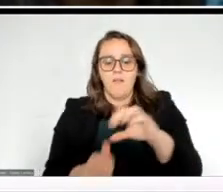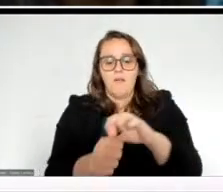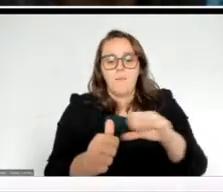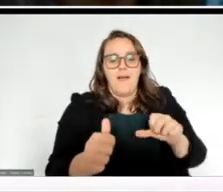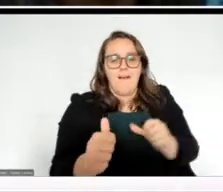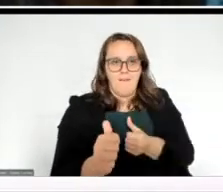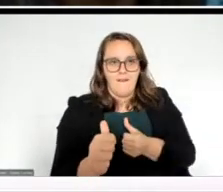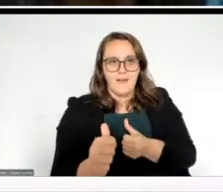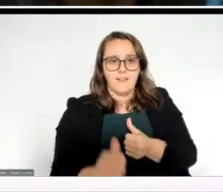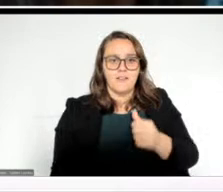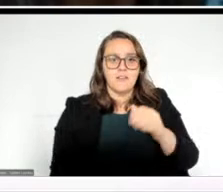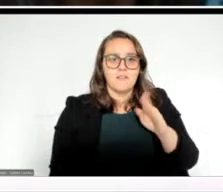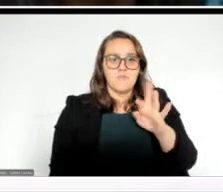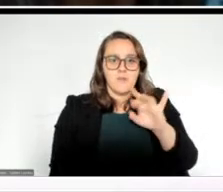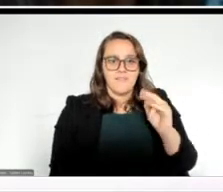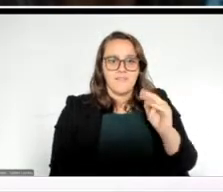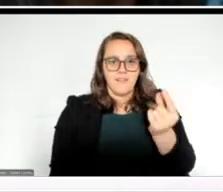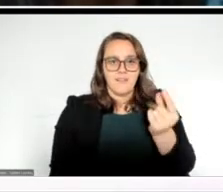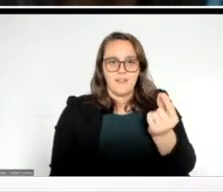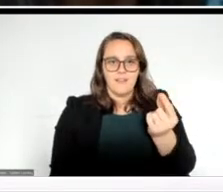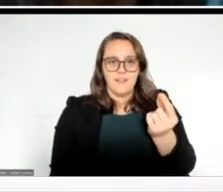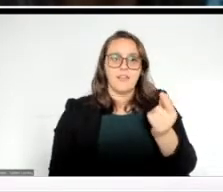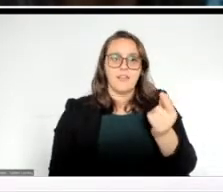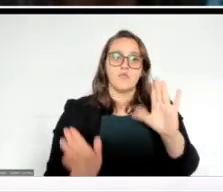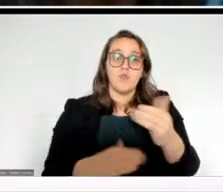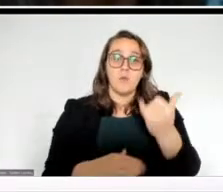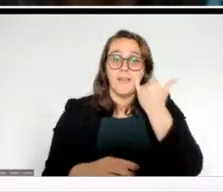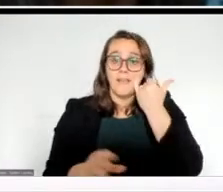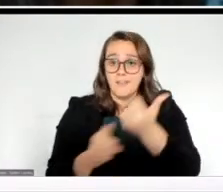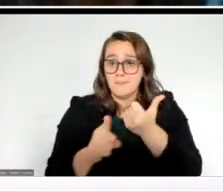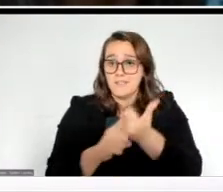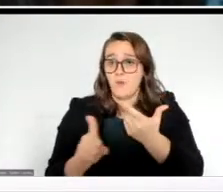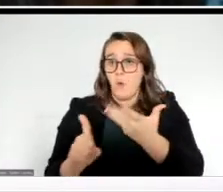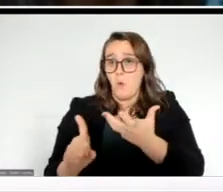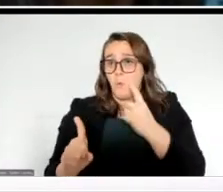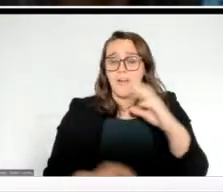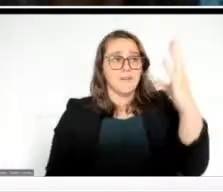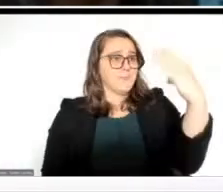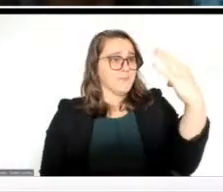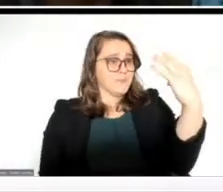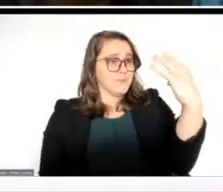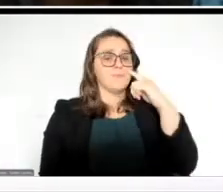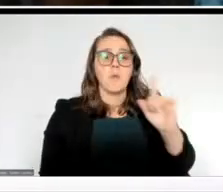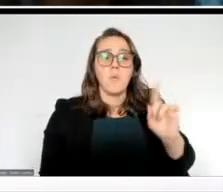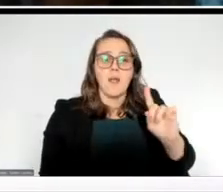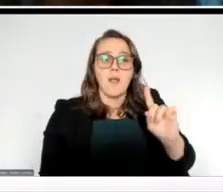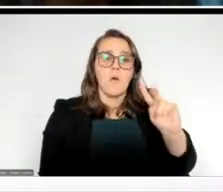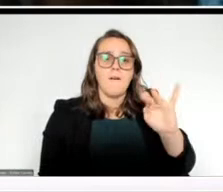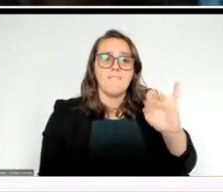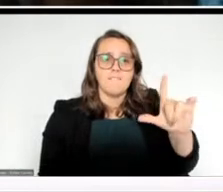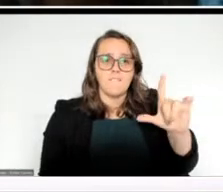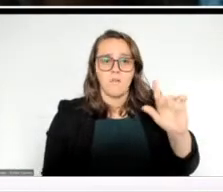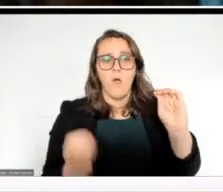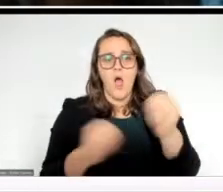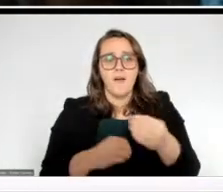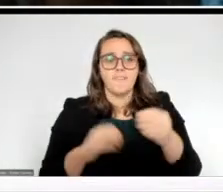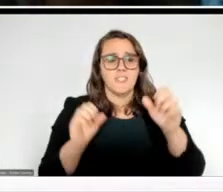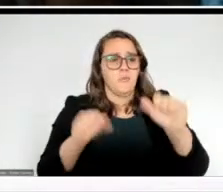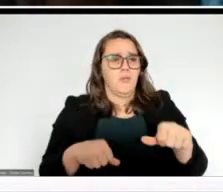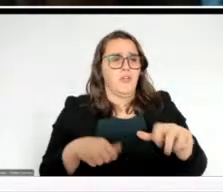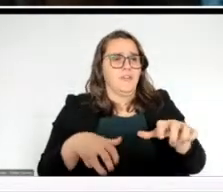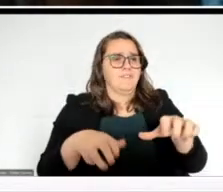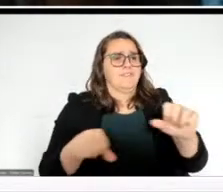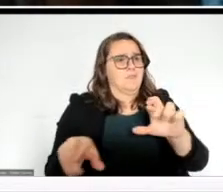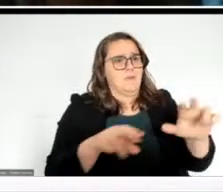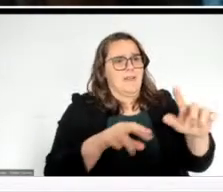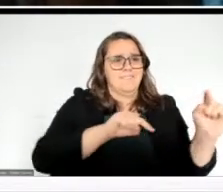wanted to make an address from the Oval Office, we could have assembled the White House press corps probably in a matter of minutes to get them into